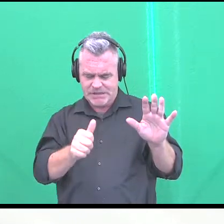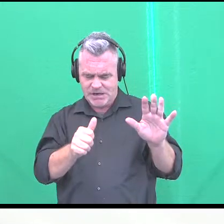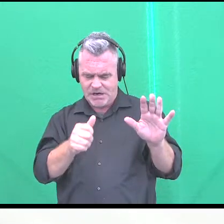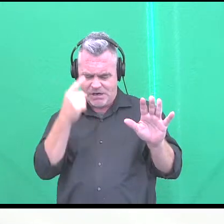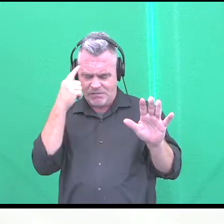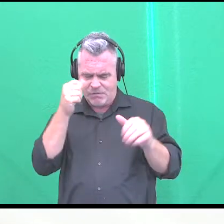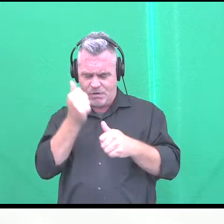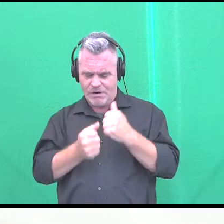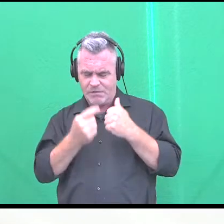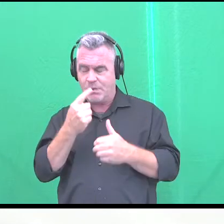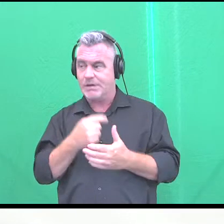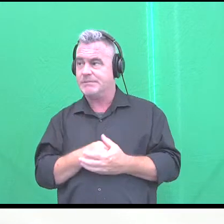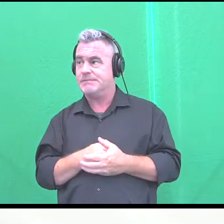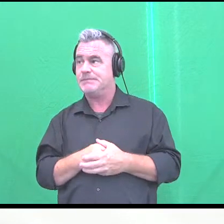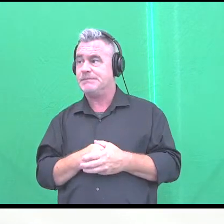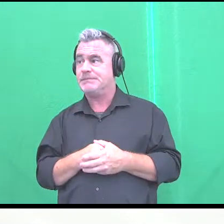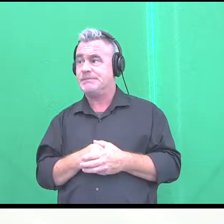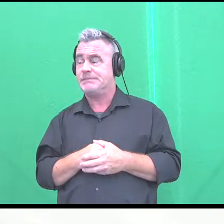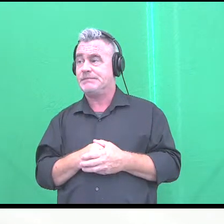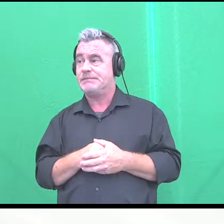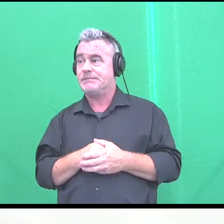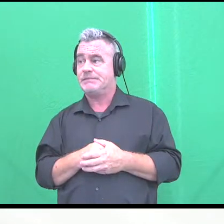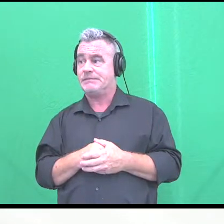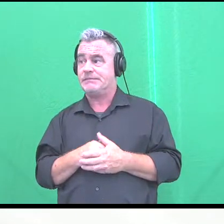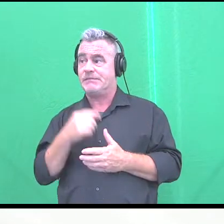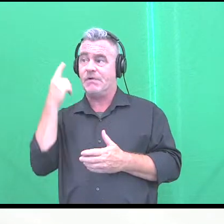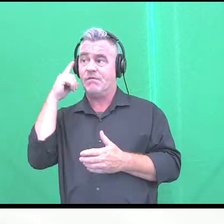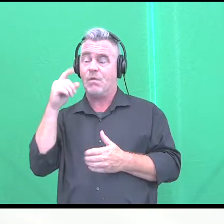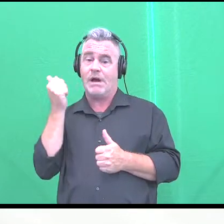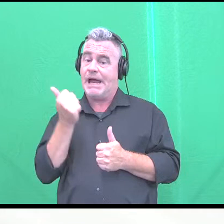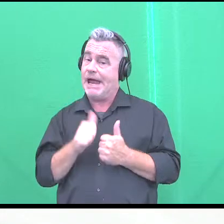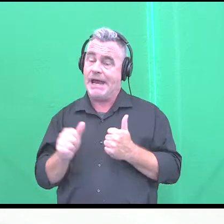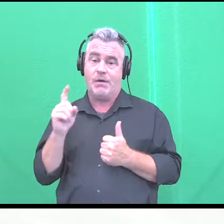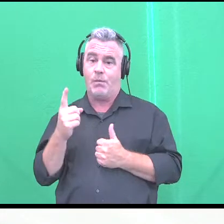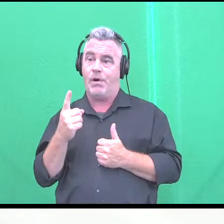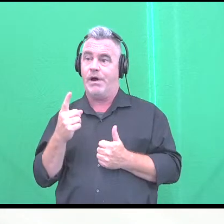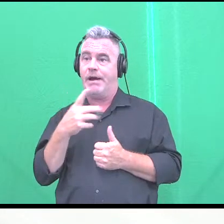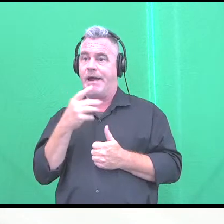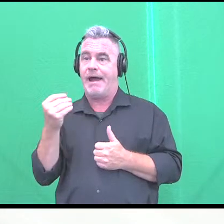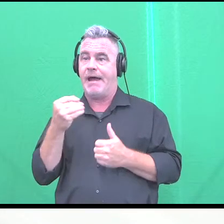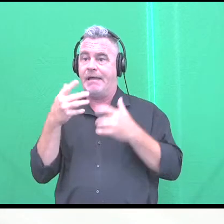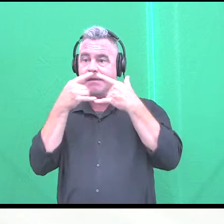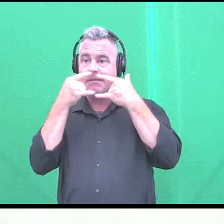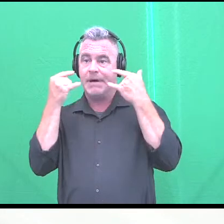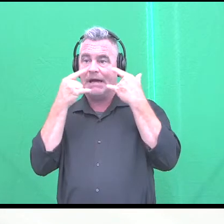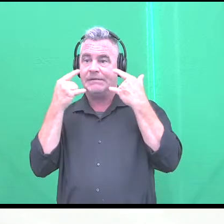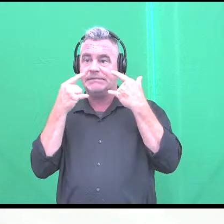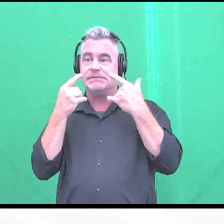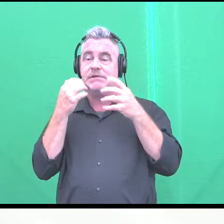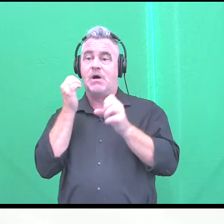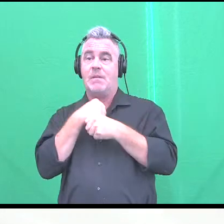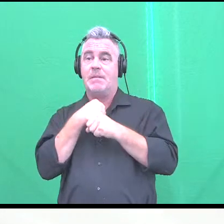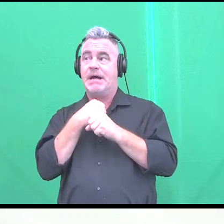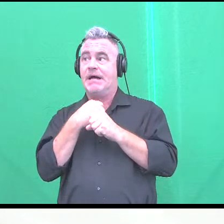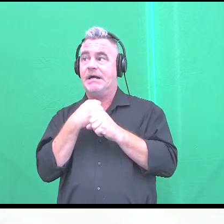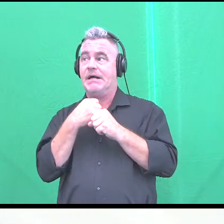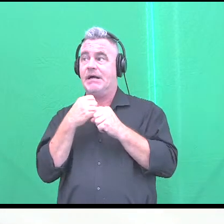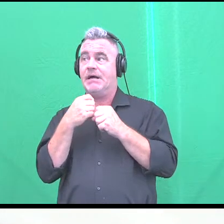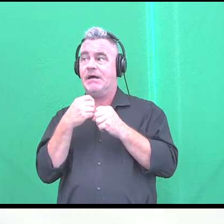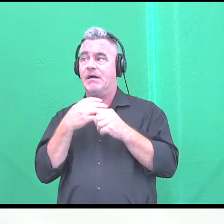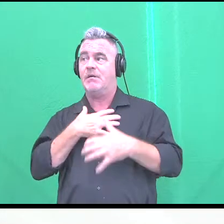for everyone, or actually anyone. And the masks are causing